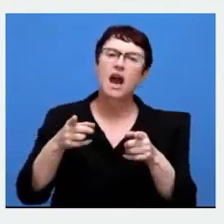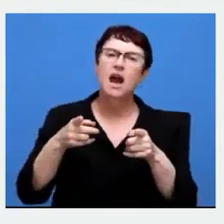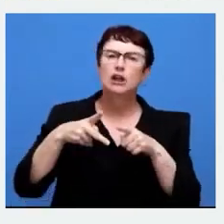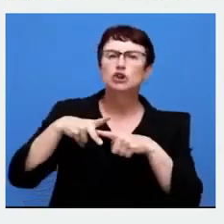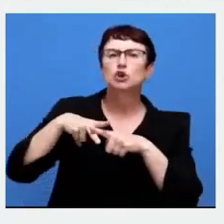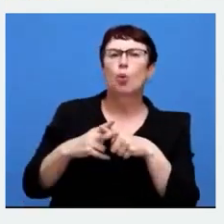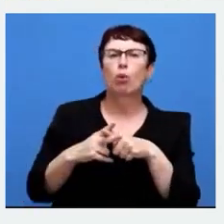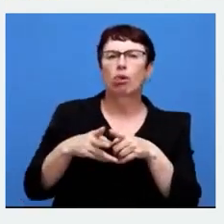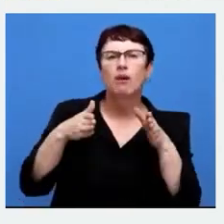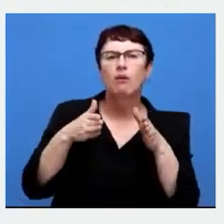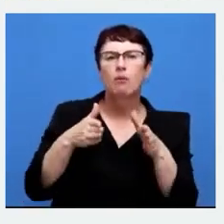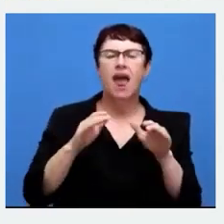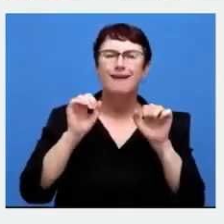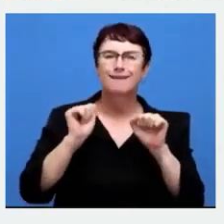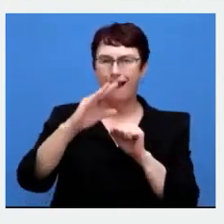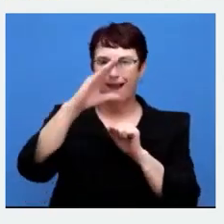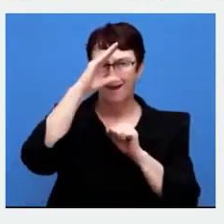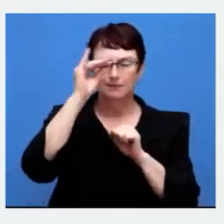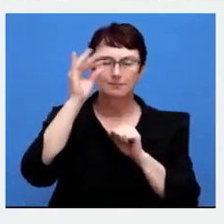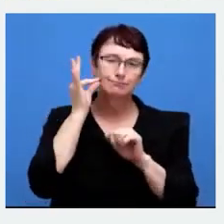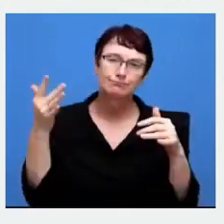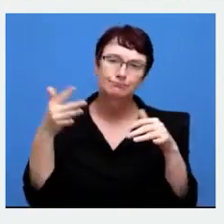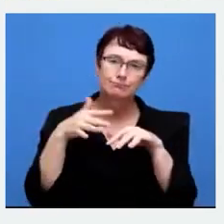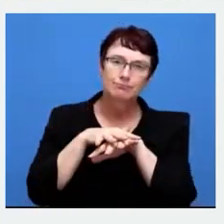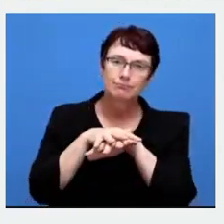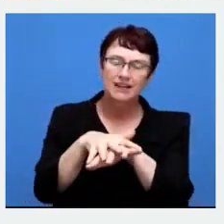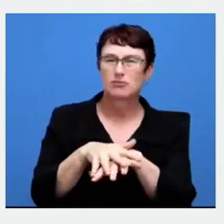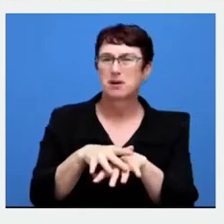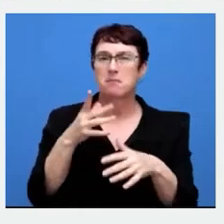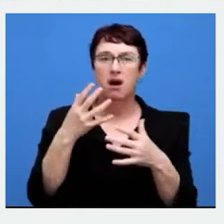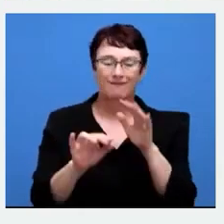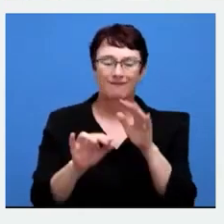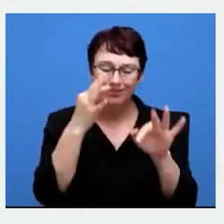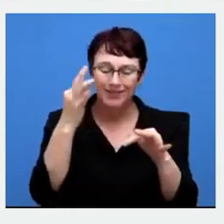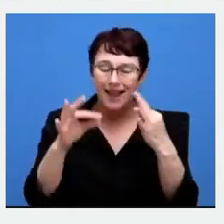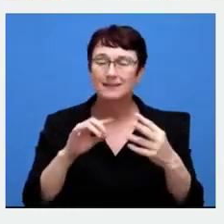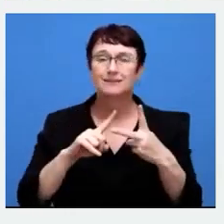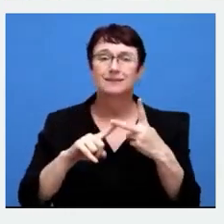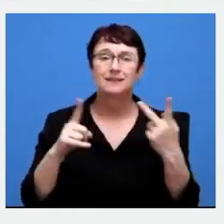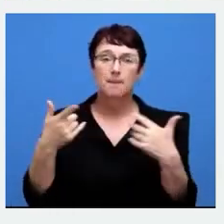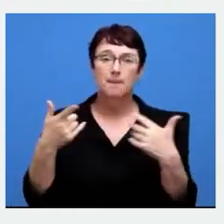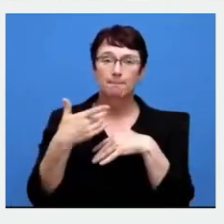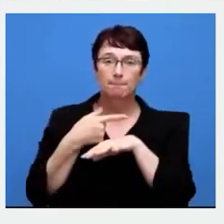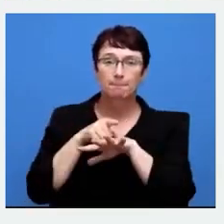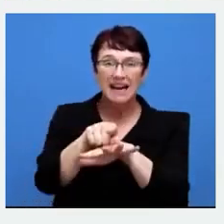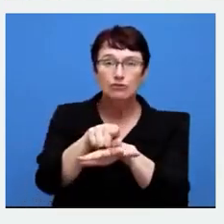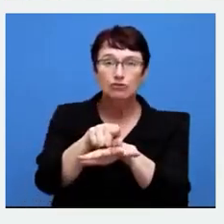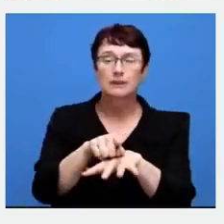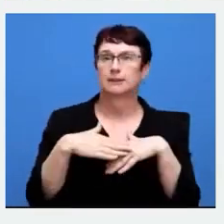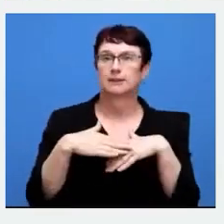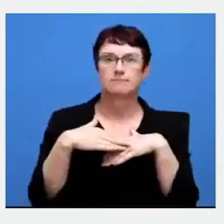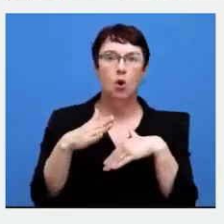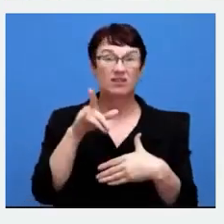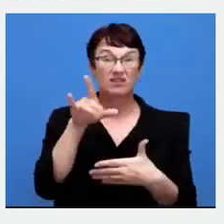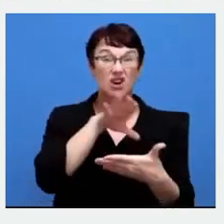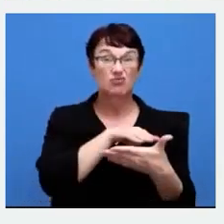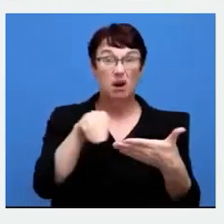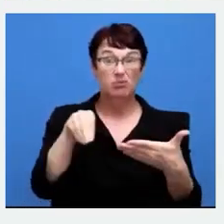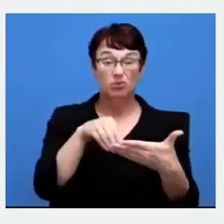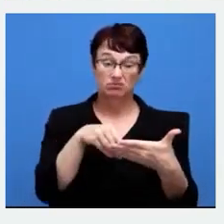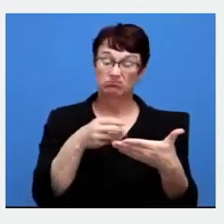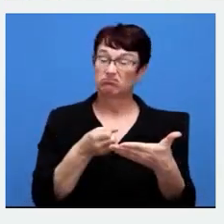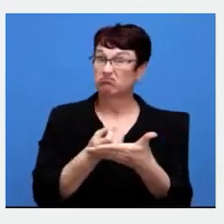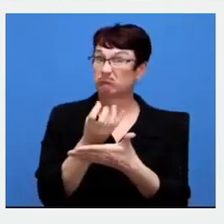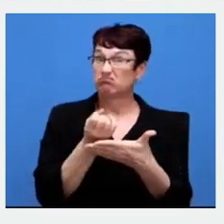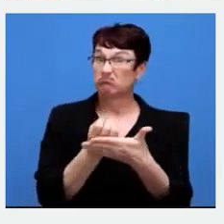gender analysis and gender awareness raising. They were used in all of the good practices presented in the report, and the majority of the